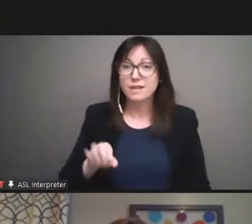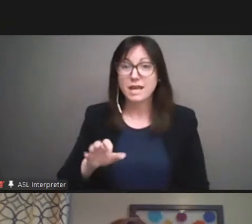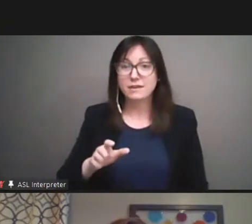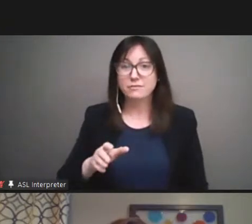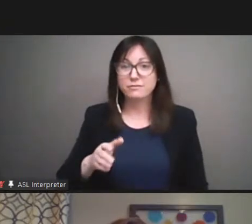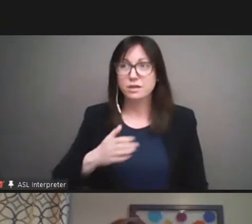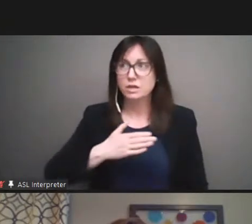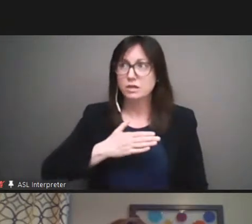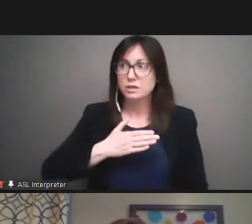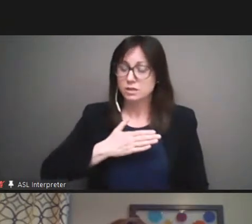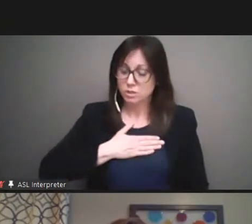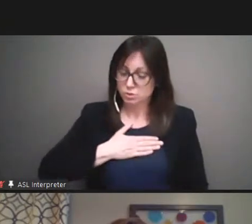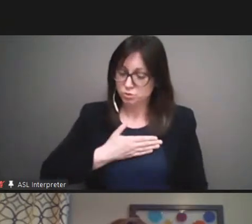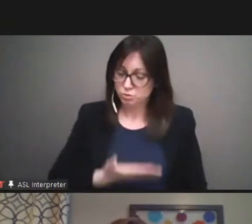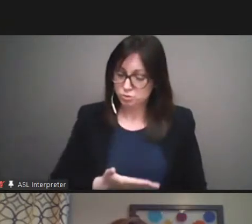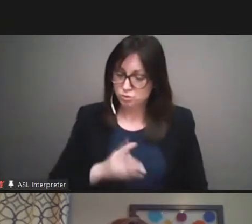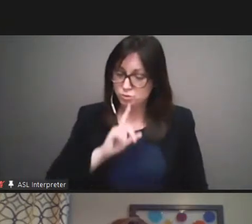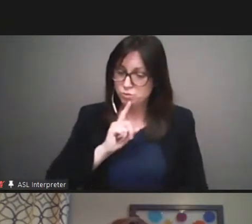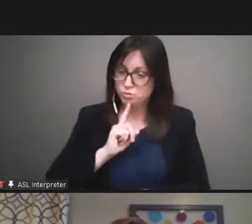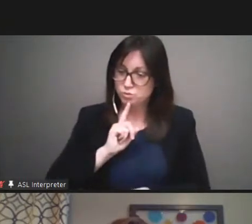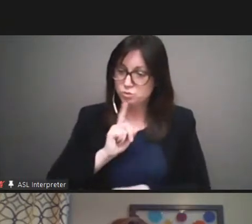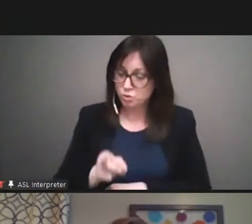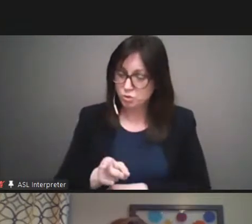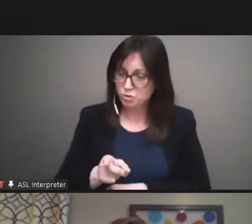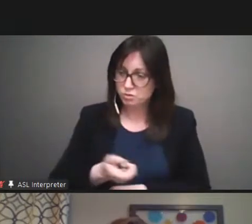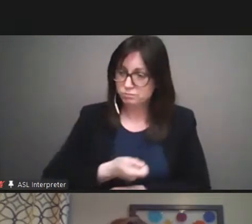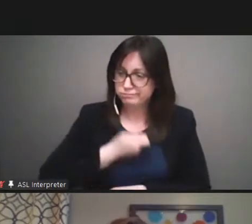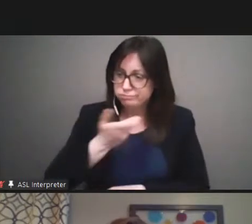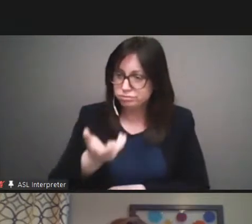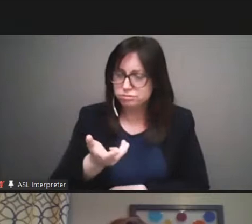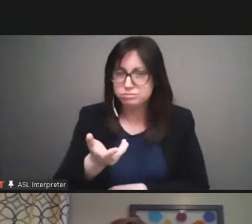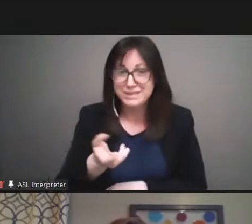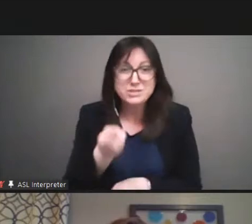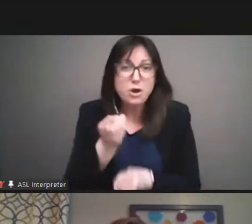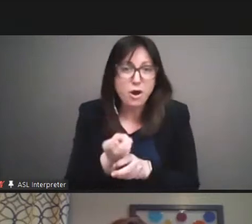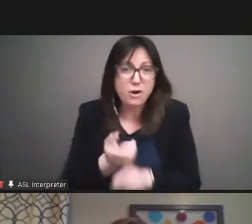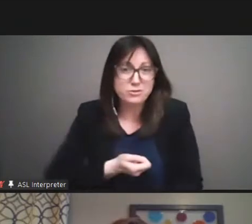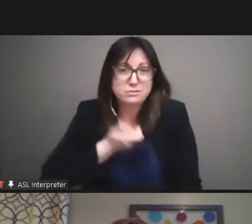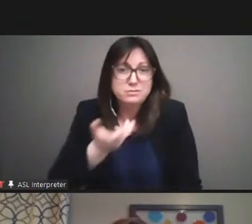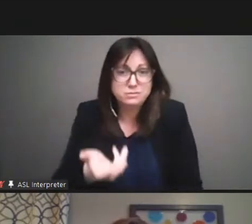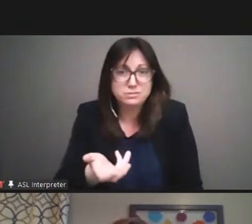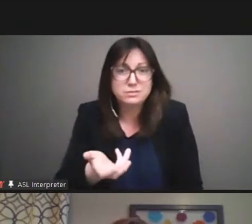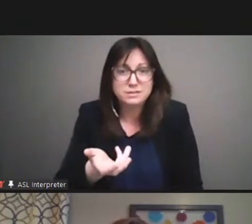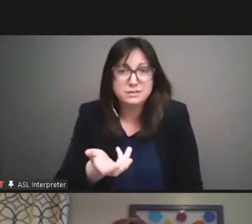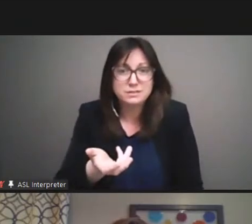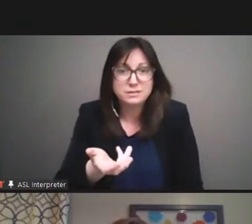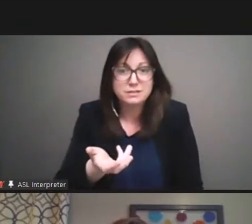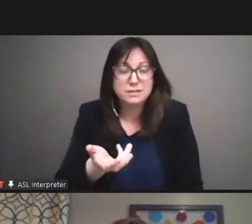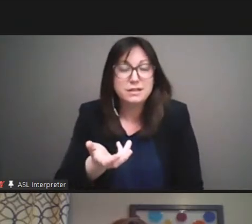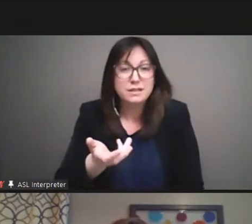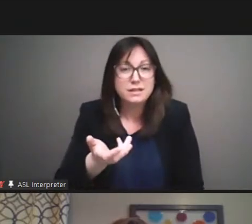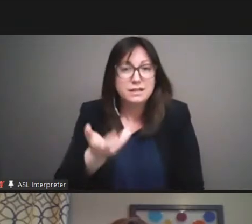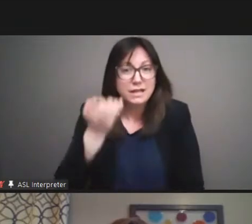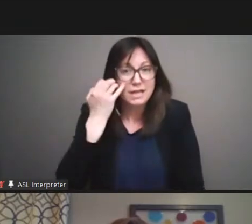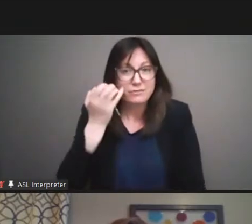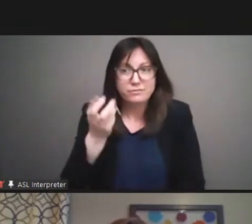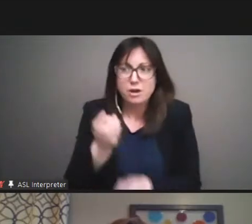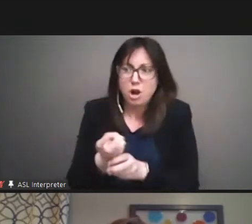can be hard to say. And if it's hard to say, it's even harder to live.